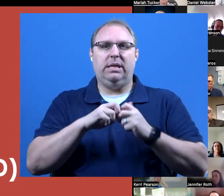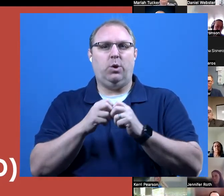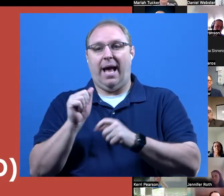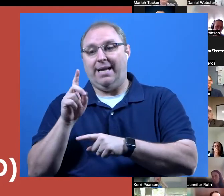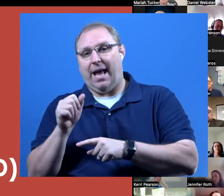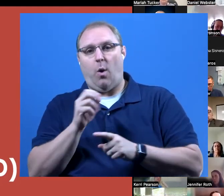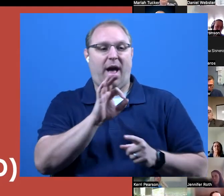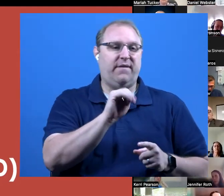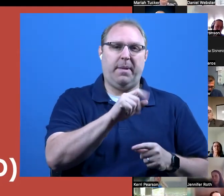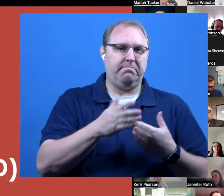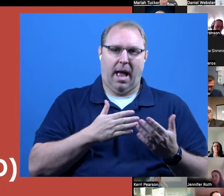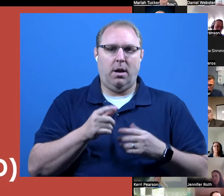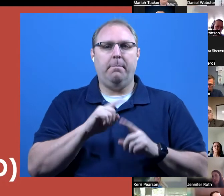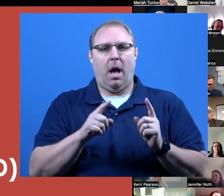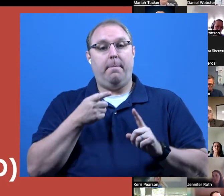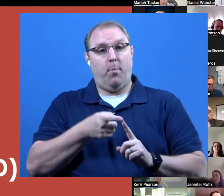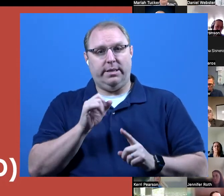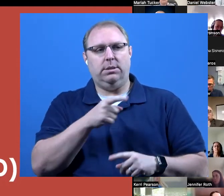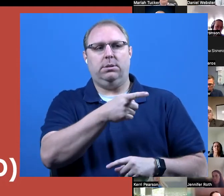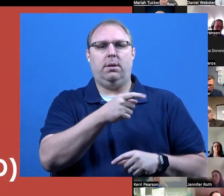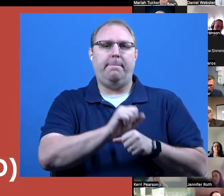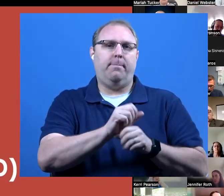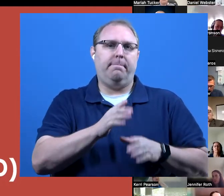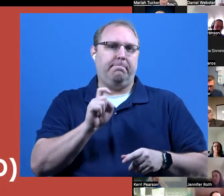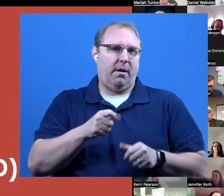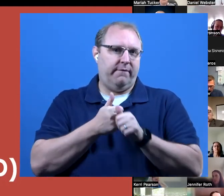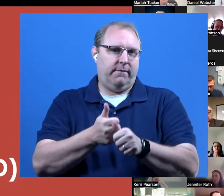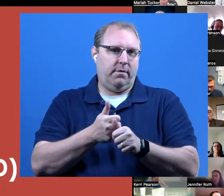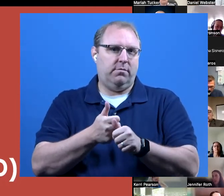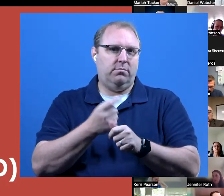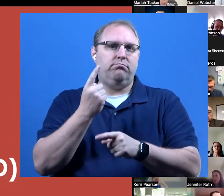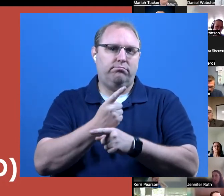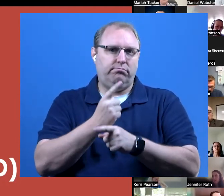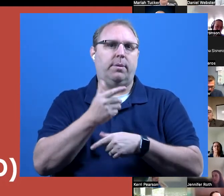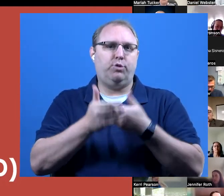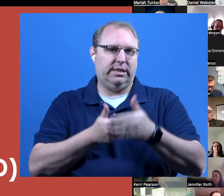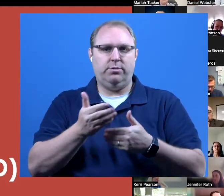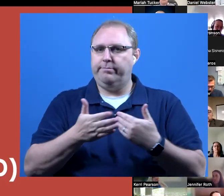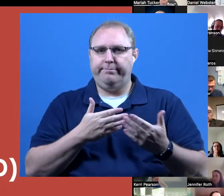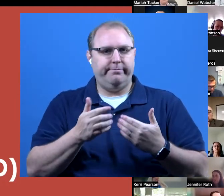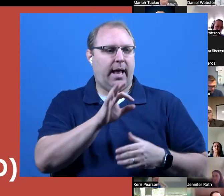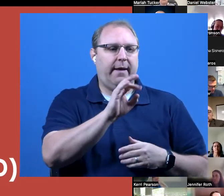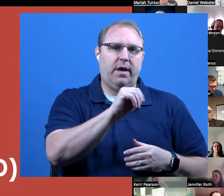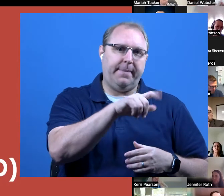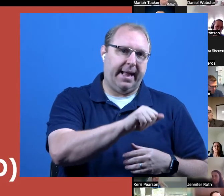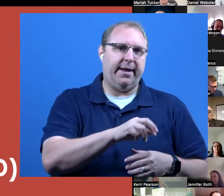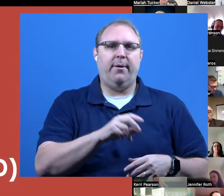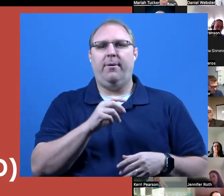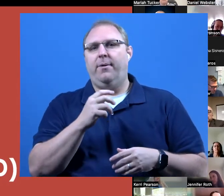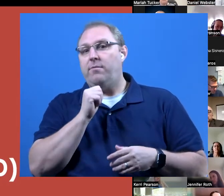on FMLA or not. The same would be with an ADA accommodation. It would be